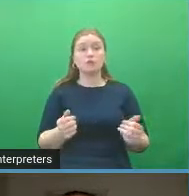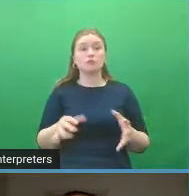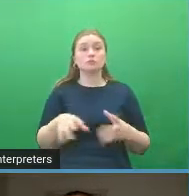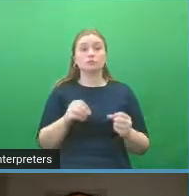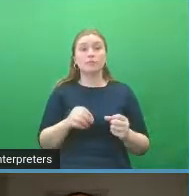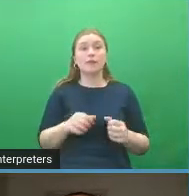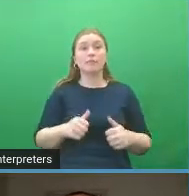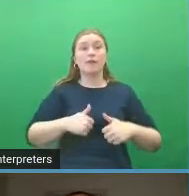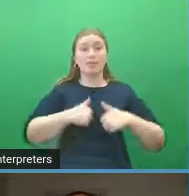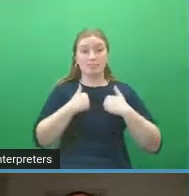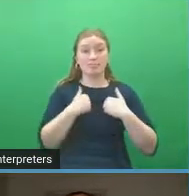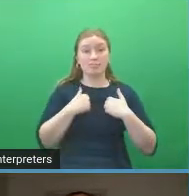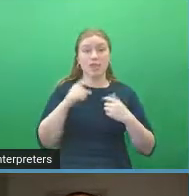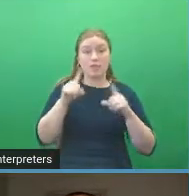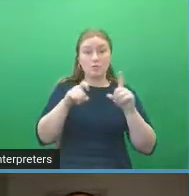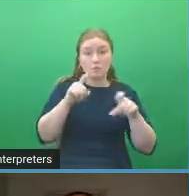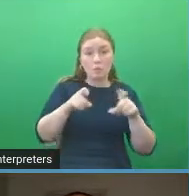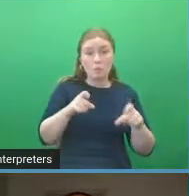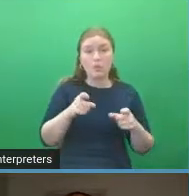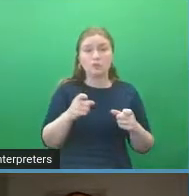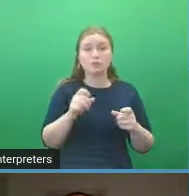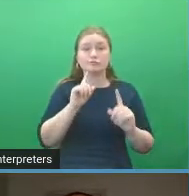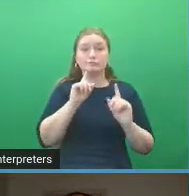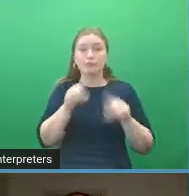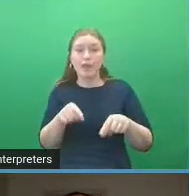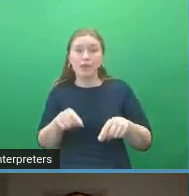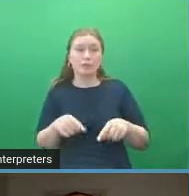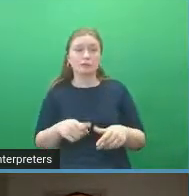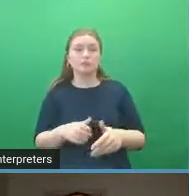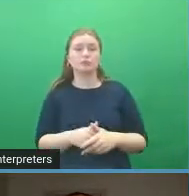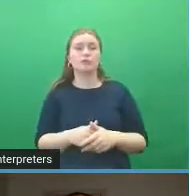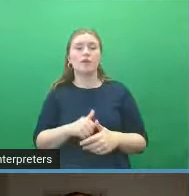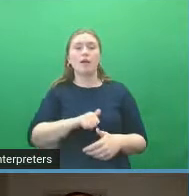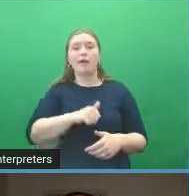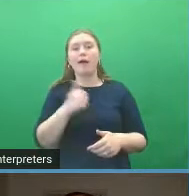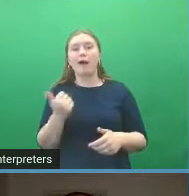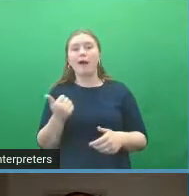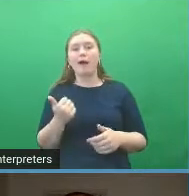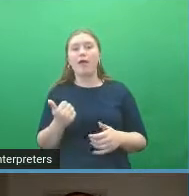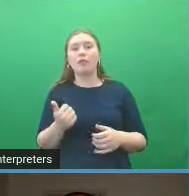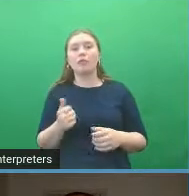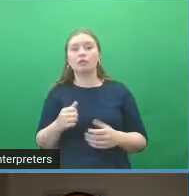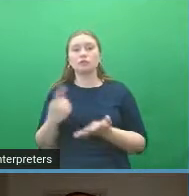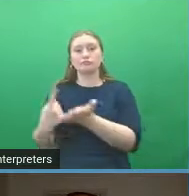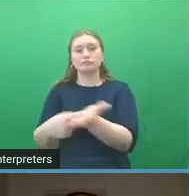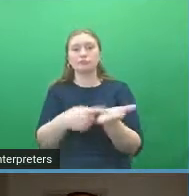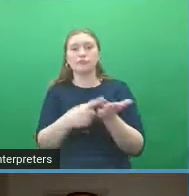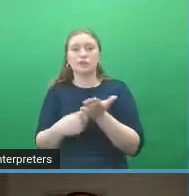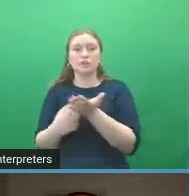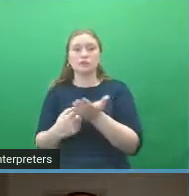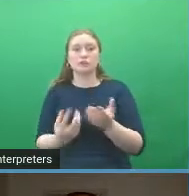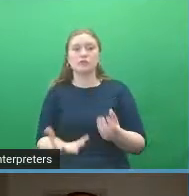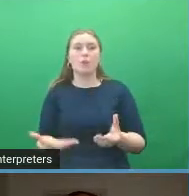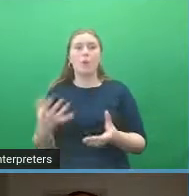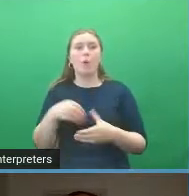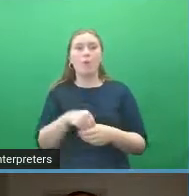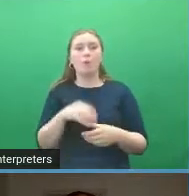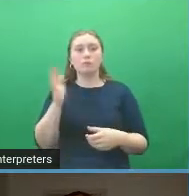answer approach, while others only work if the audience is active throughout the complete experience.